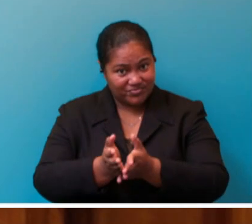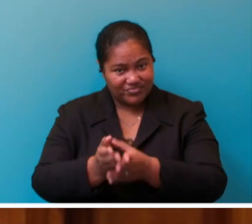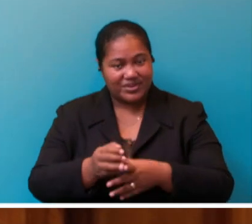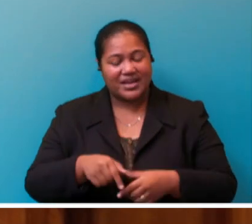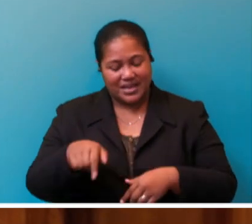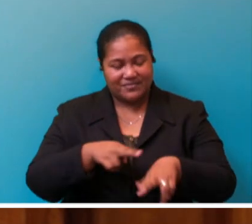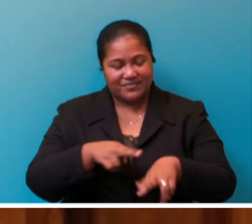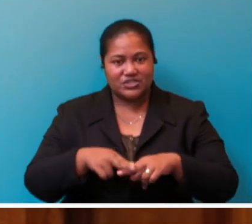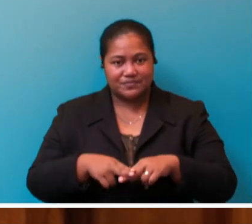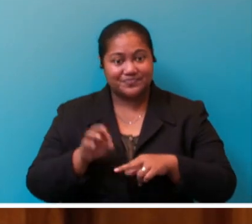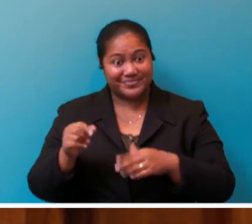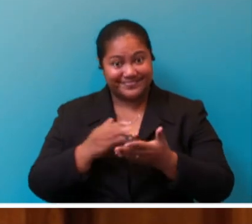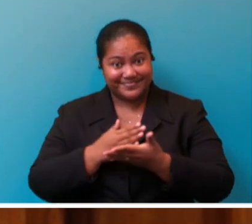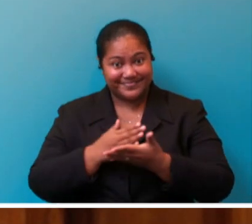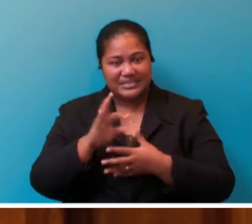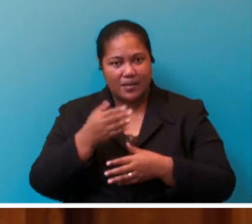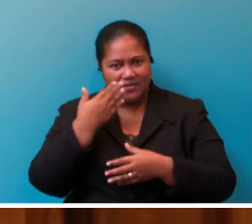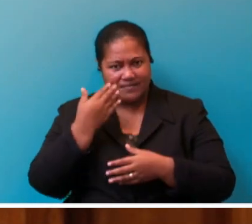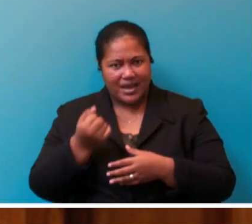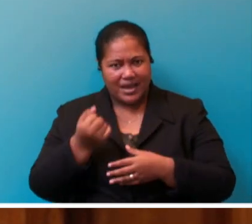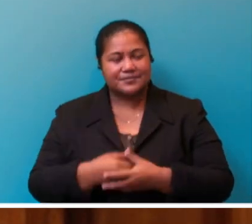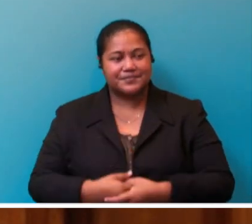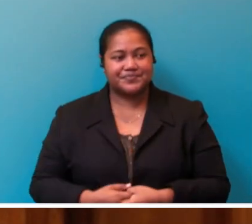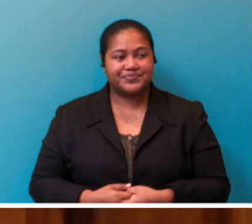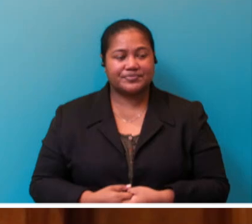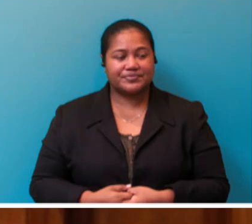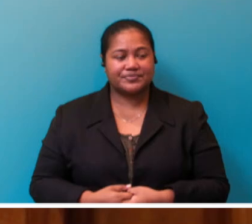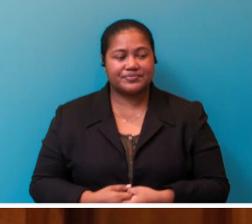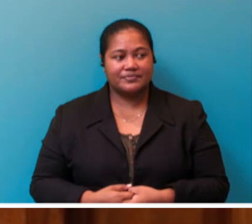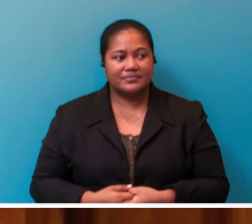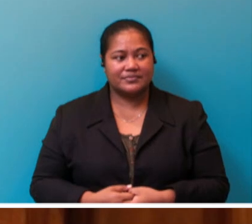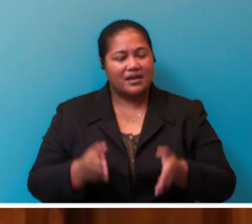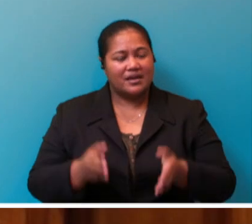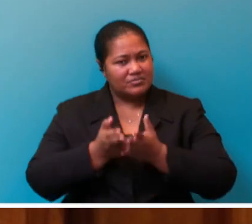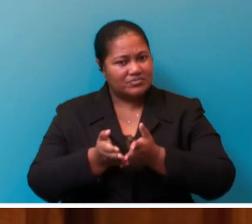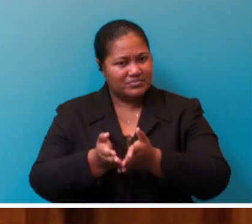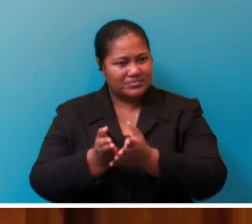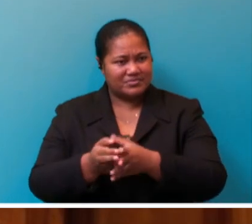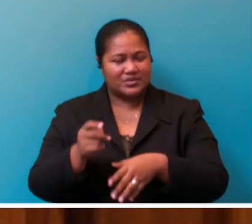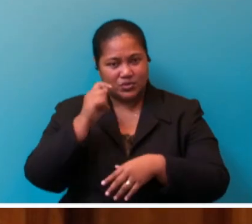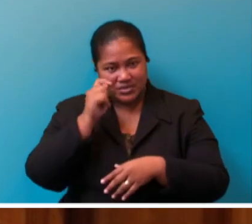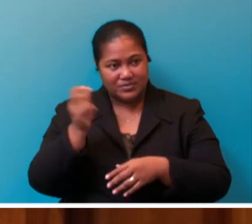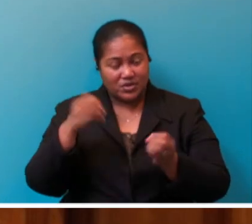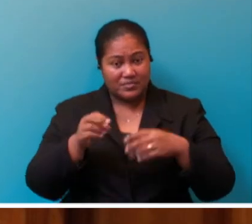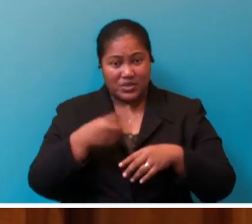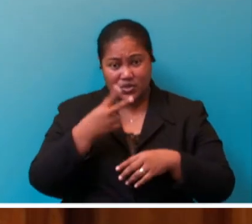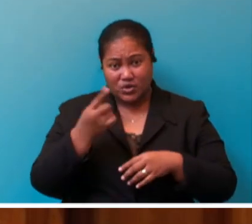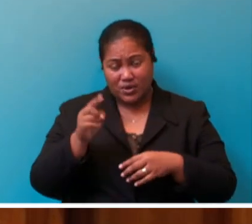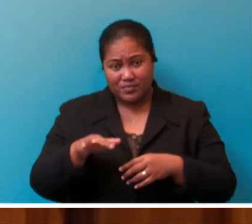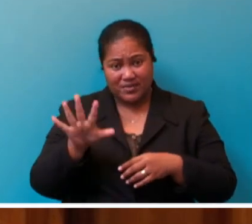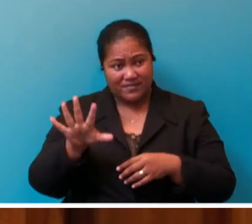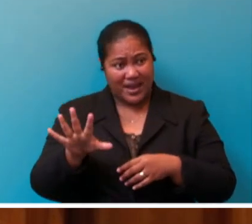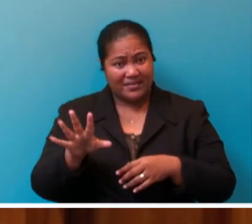allow me to share some of the findings briefly. Cruise tourism contributes US $21.4 million directly to the